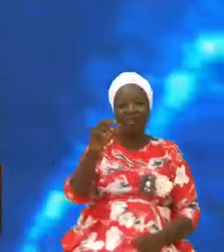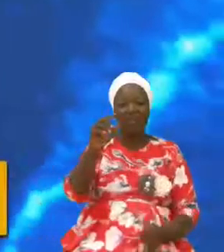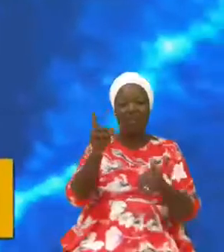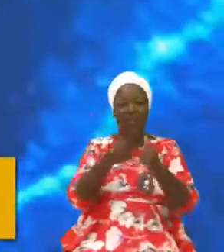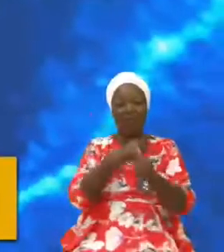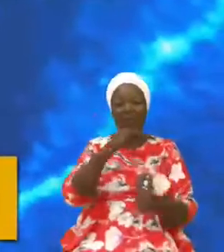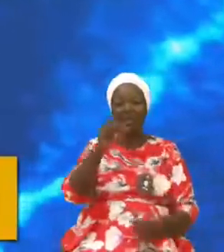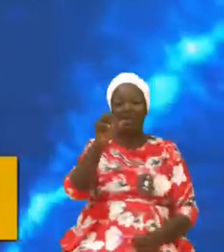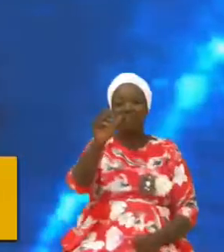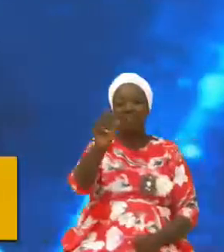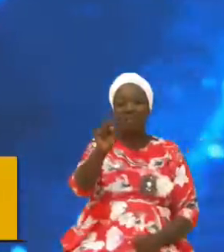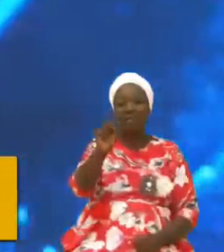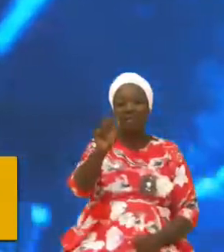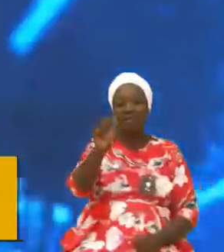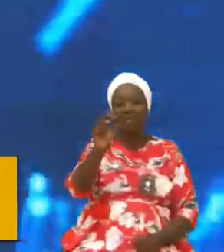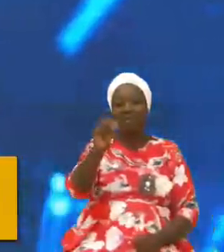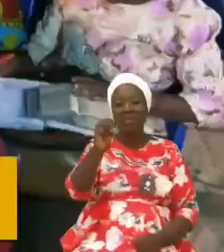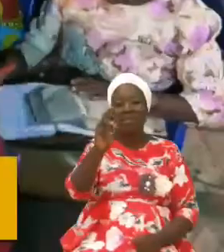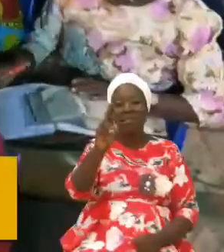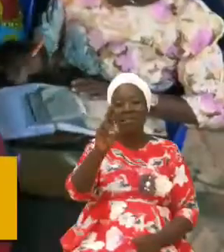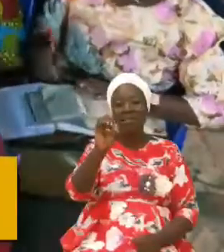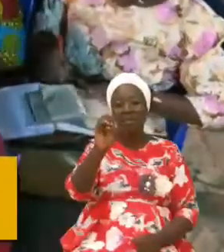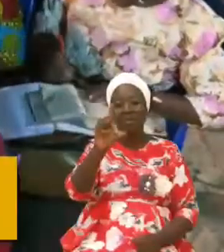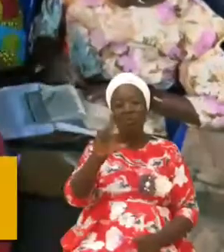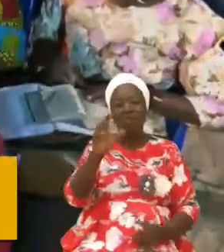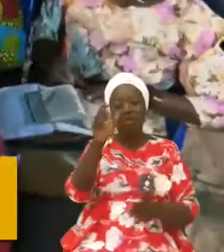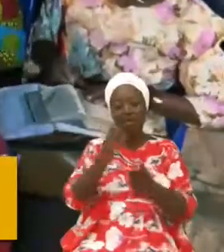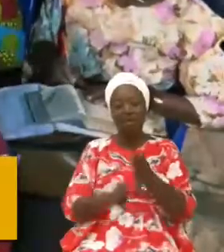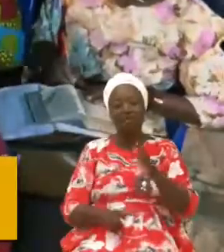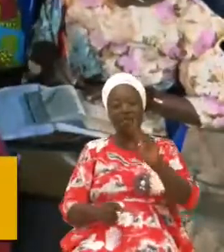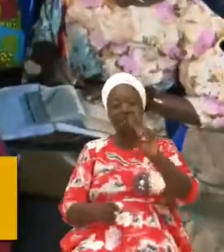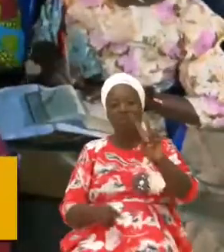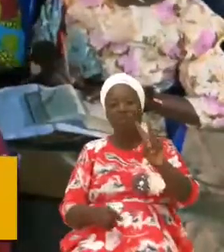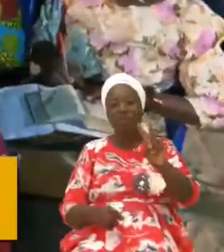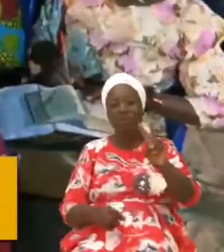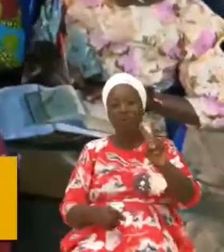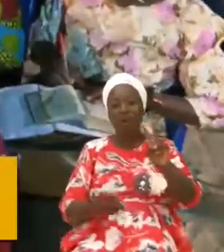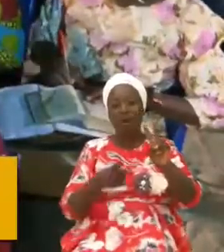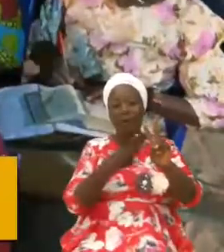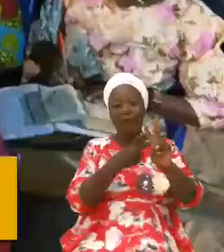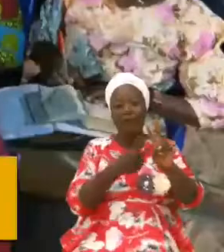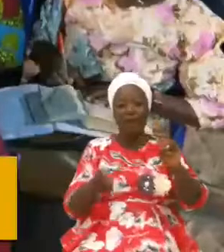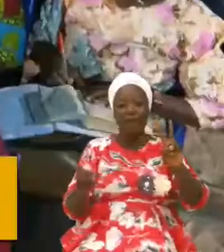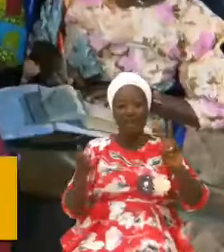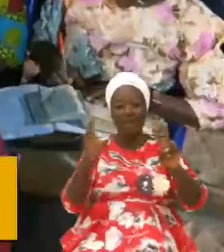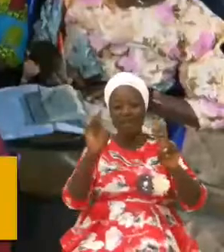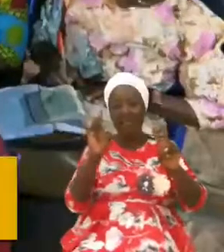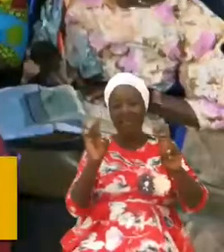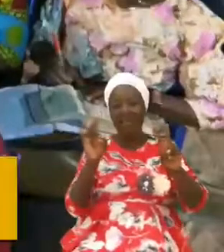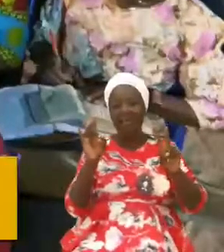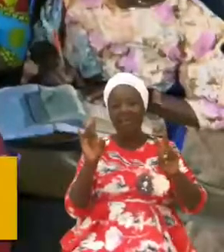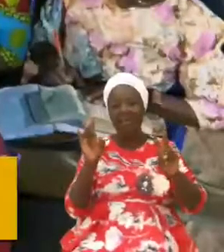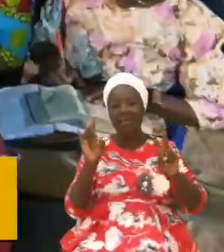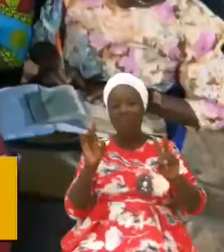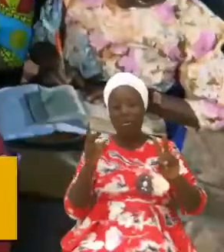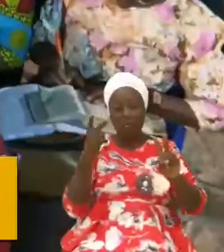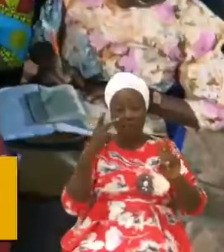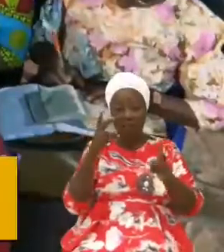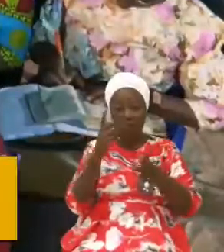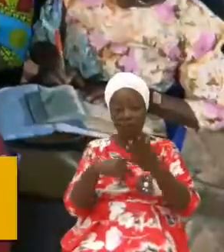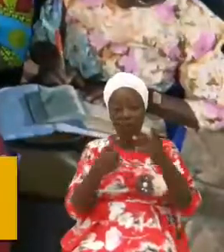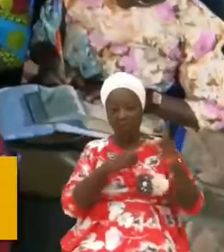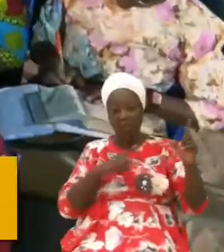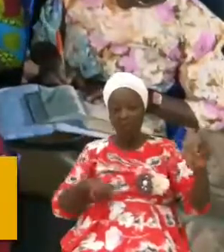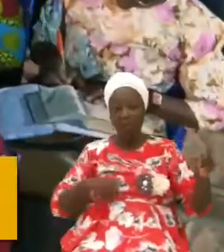2, and I'm reading from verse 8. 1 Samuel chapter 2, we're reading